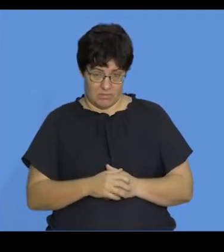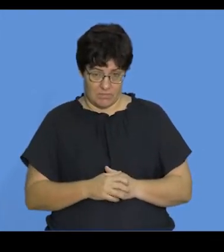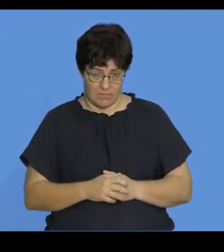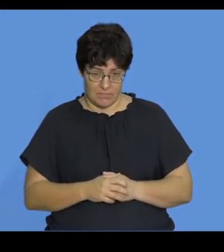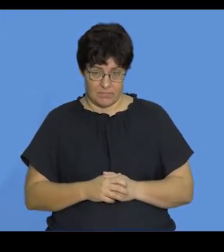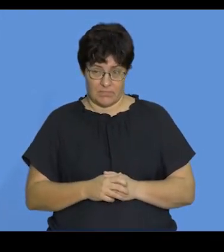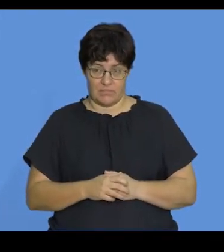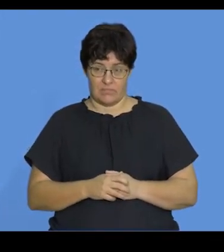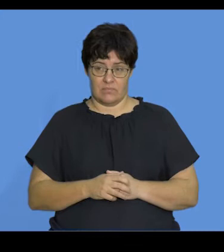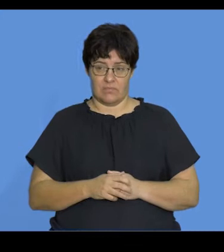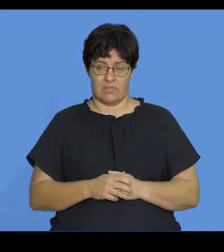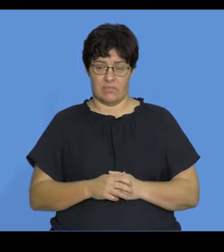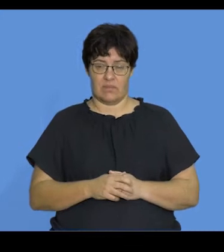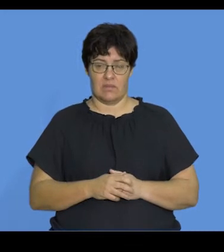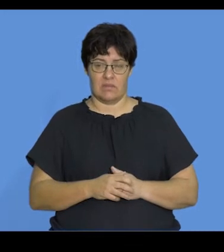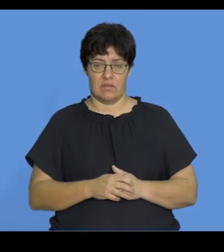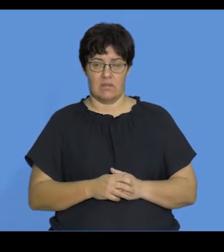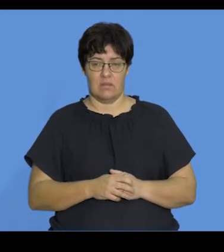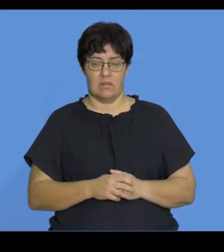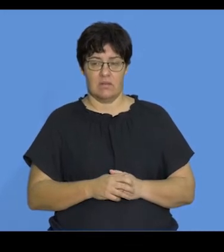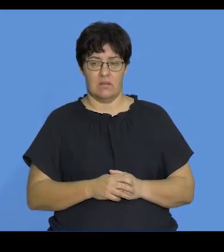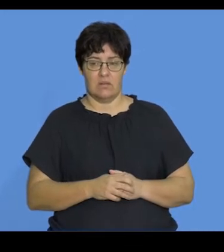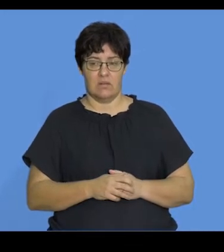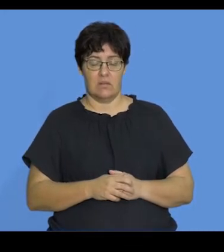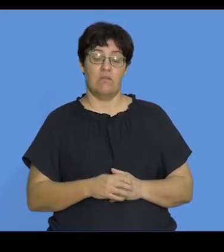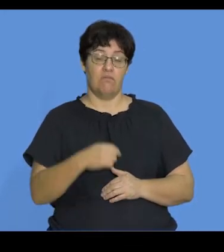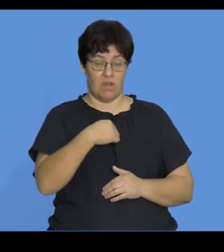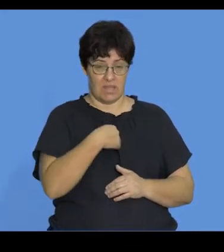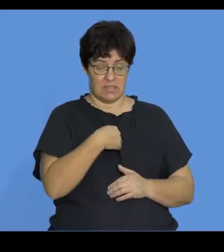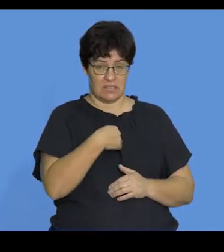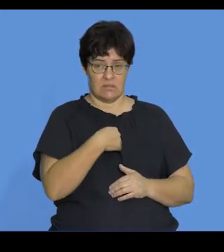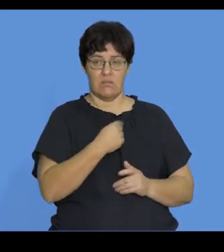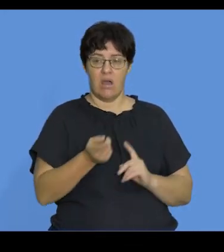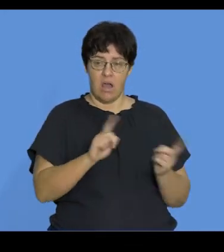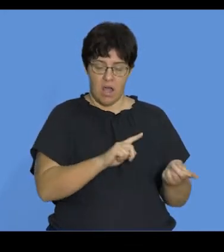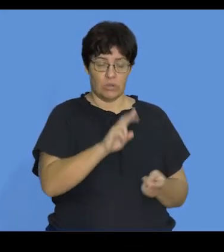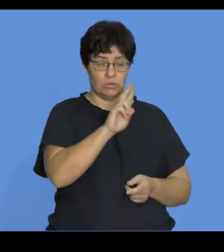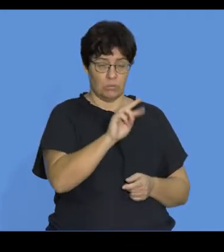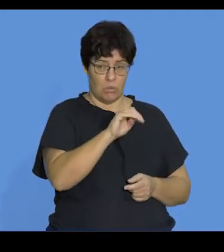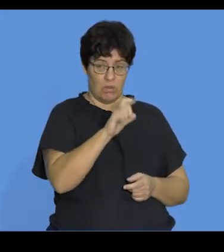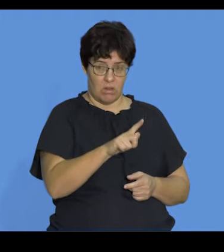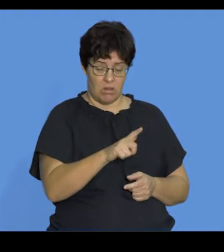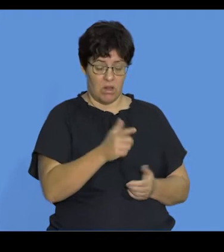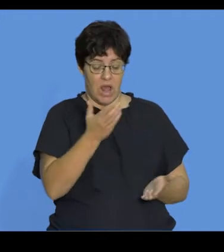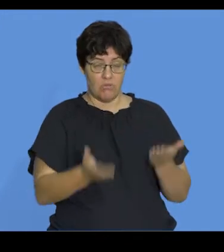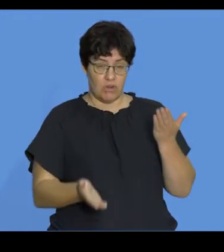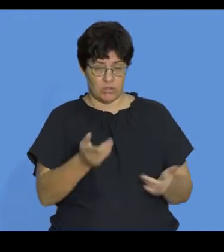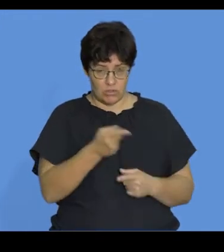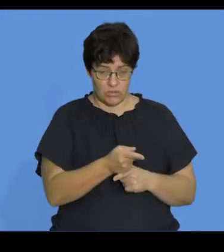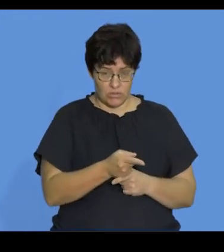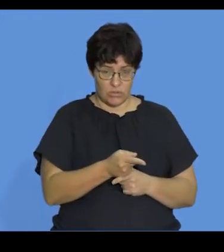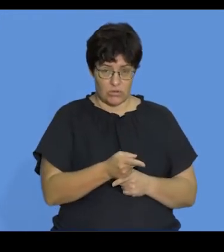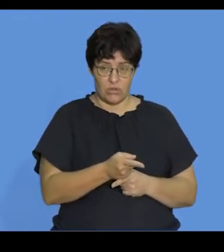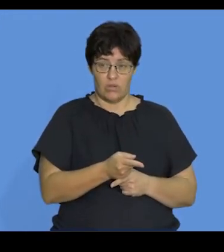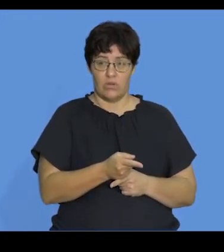okay? Right, okay? And then for us to to react the two moles if the ratio of nitrogen